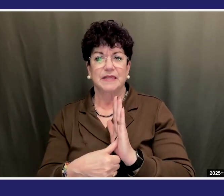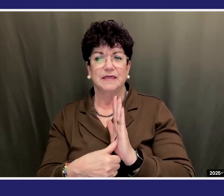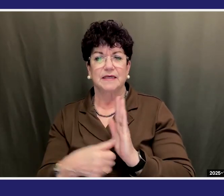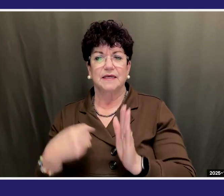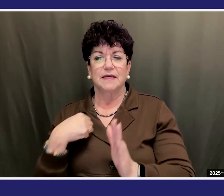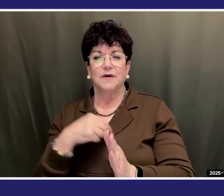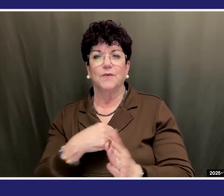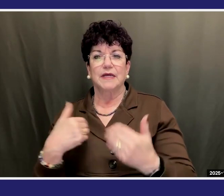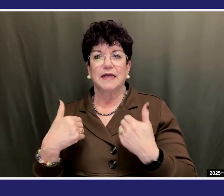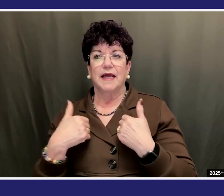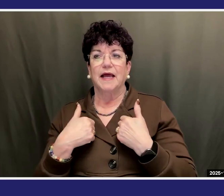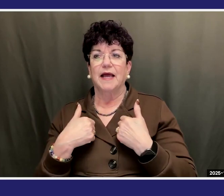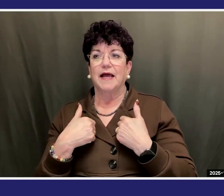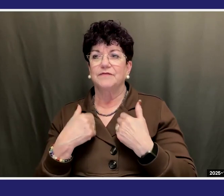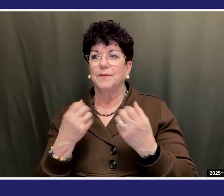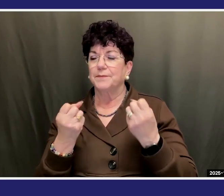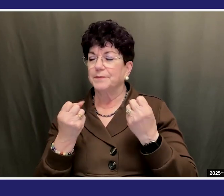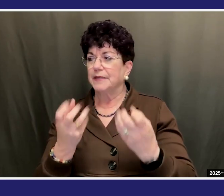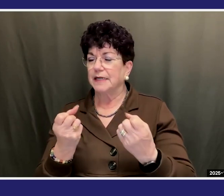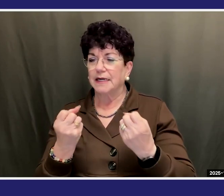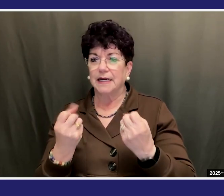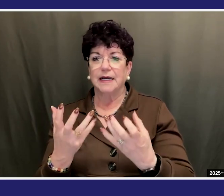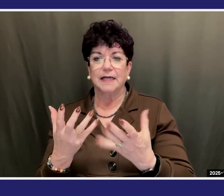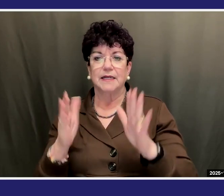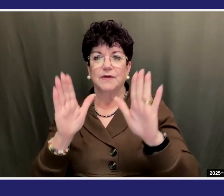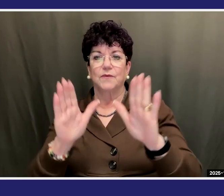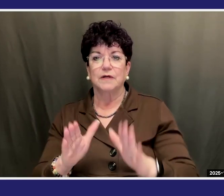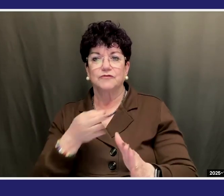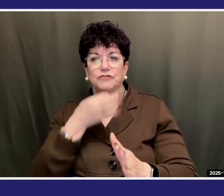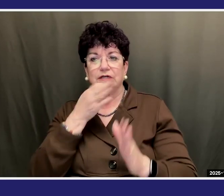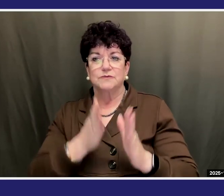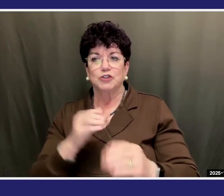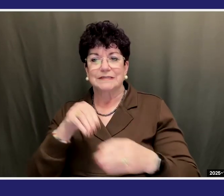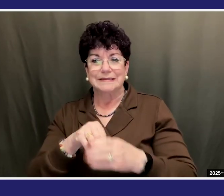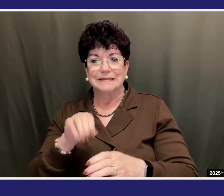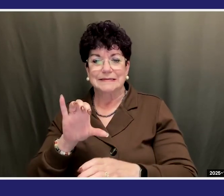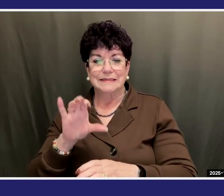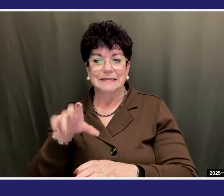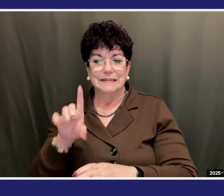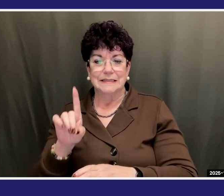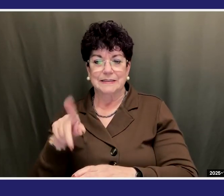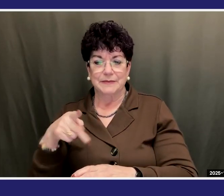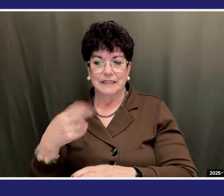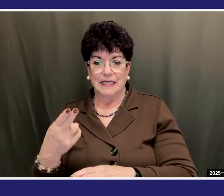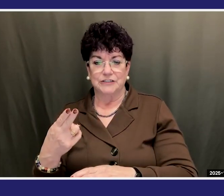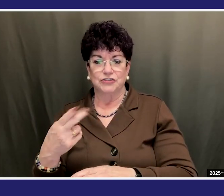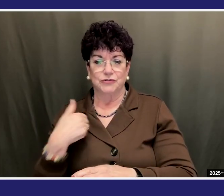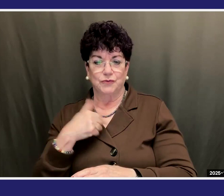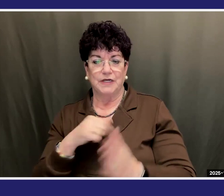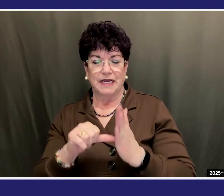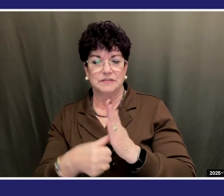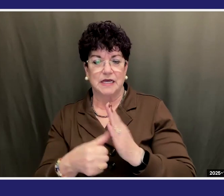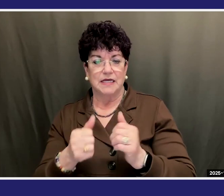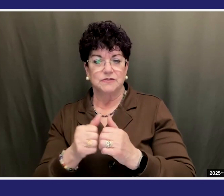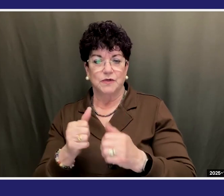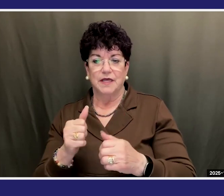have a lot of great and existing expertise within CDPH. We highlighted it often in our early